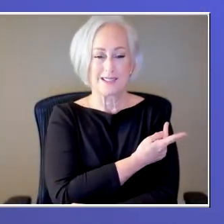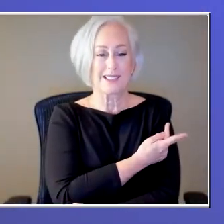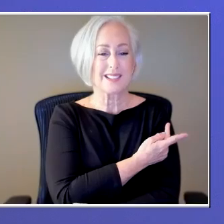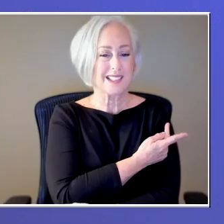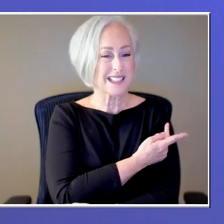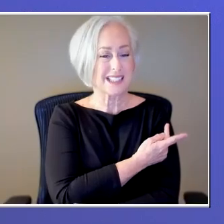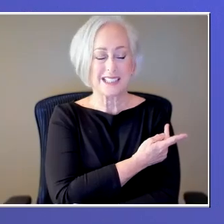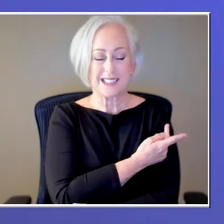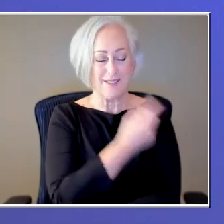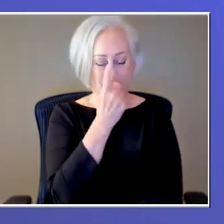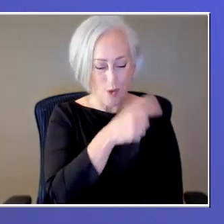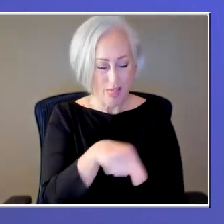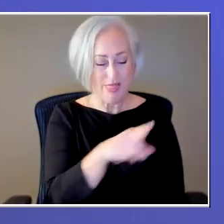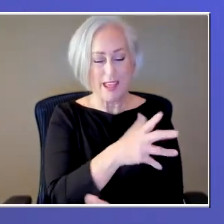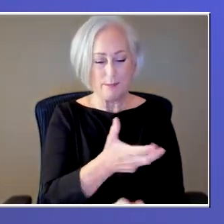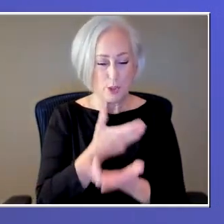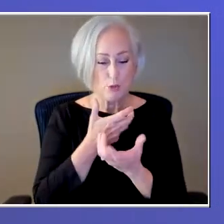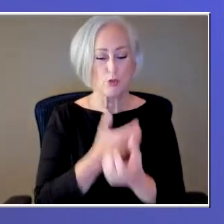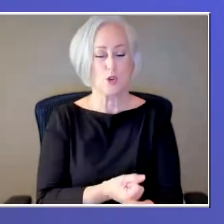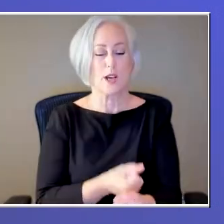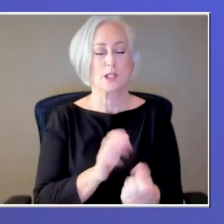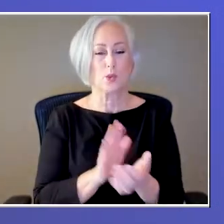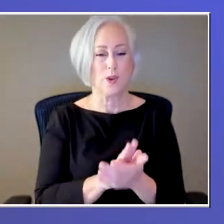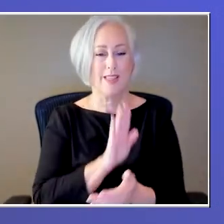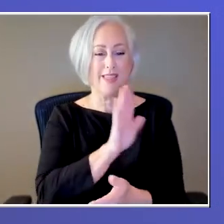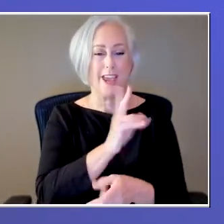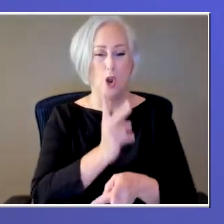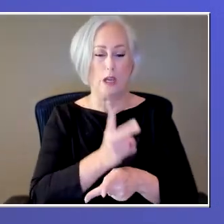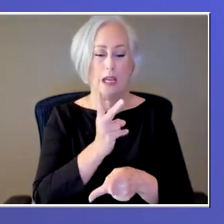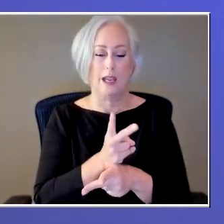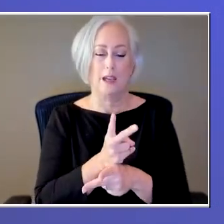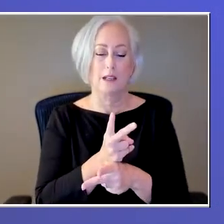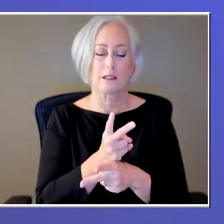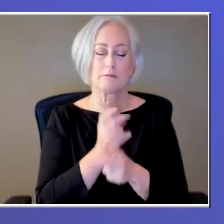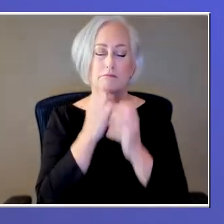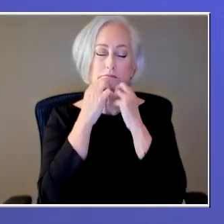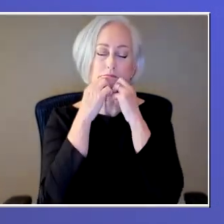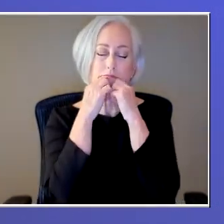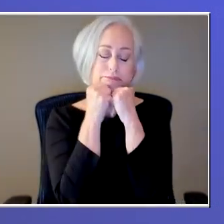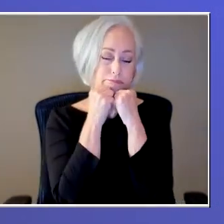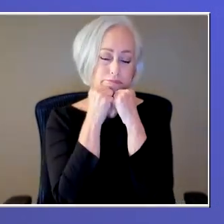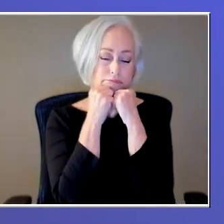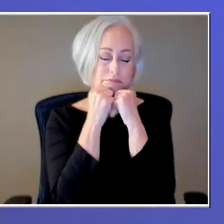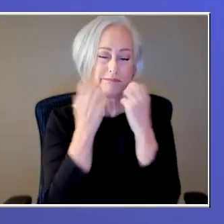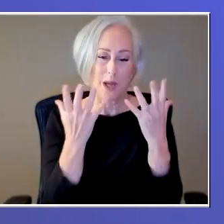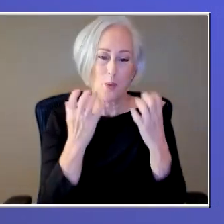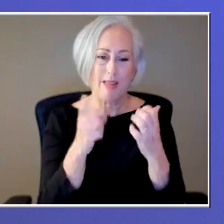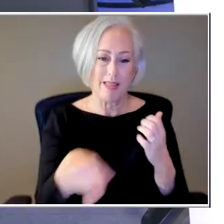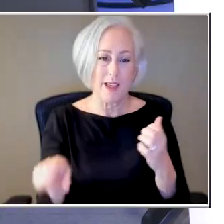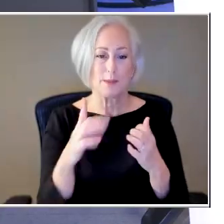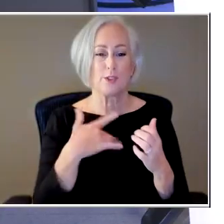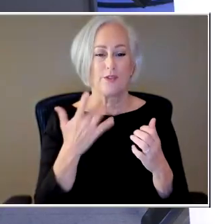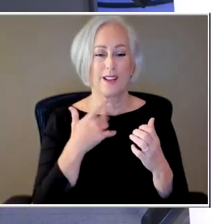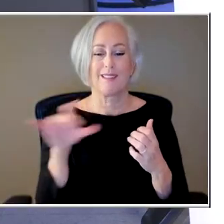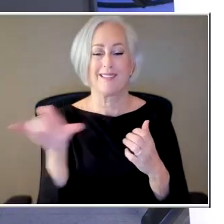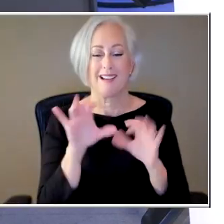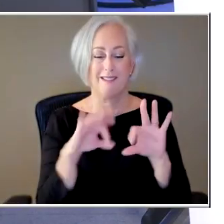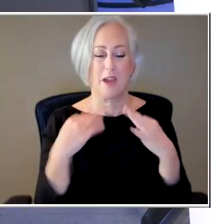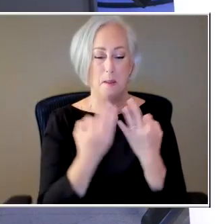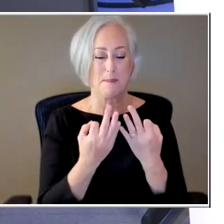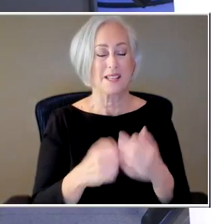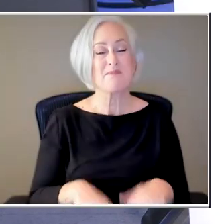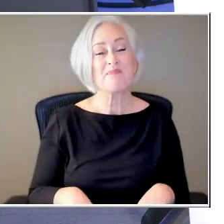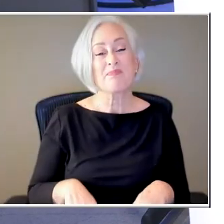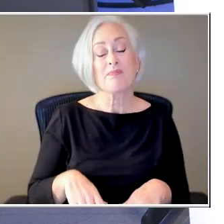for them to trust us with their care, it means a lot to me. I would want them to all feel like they're treated like family. And what's your message to folks